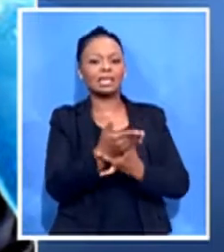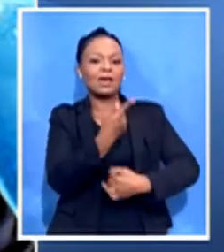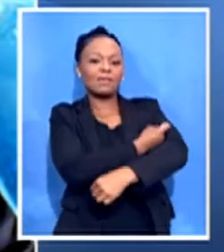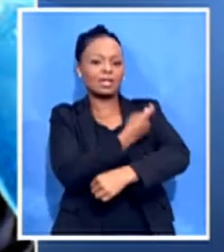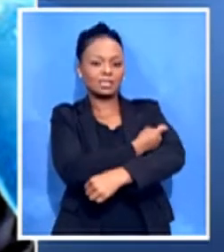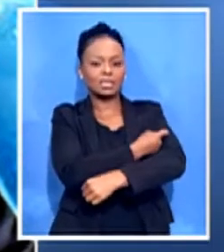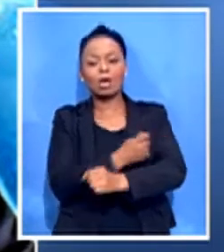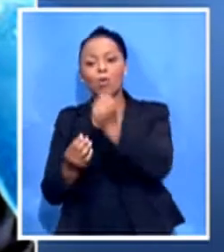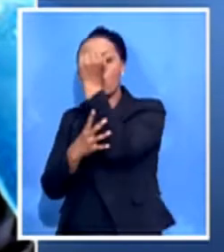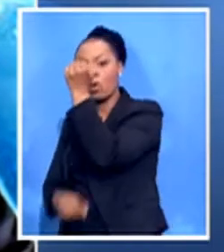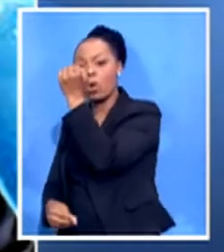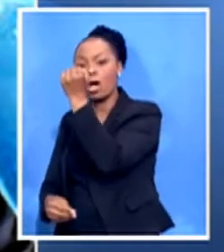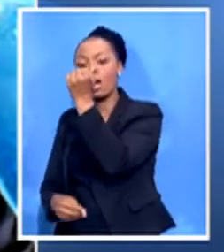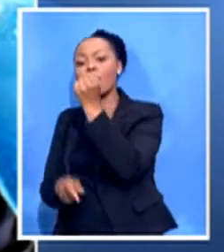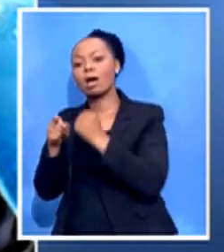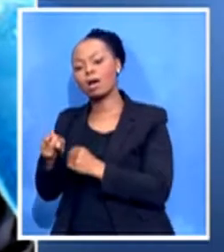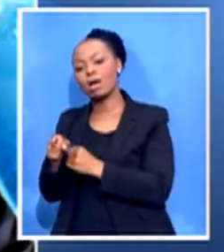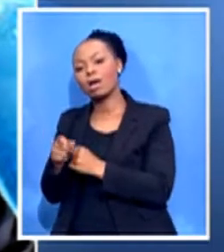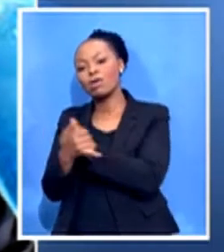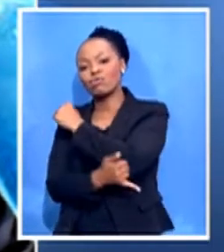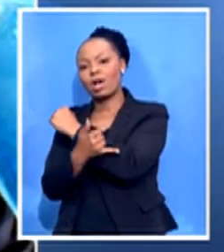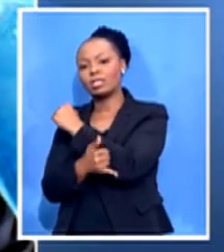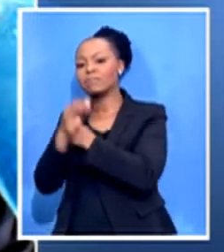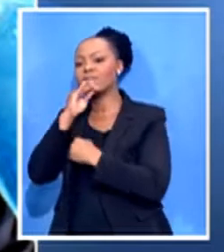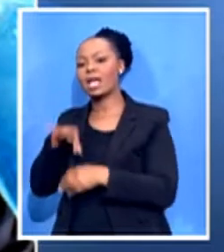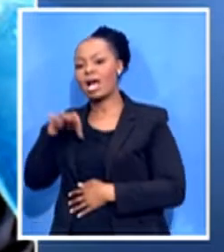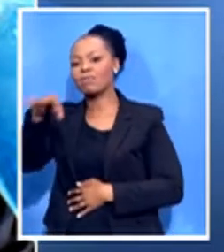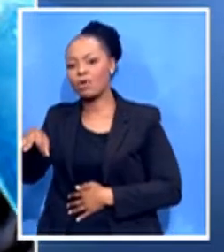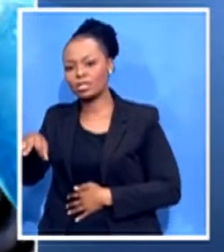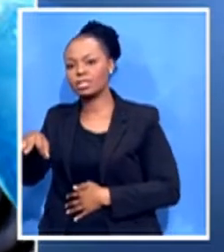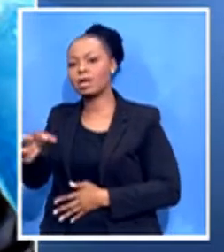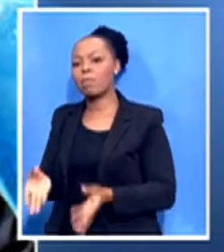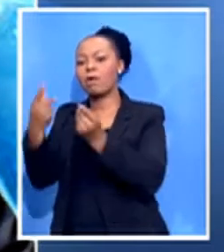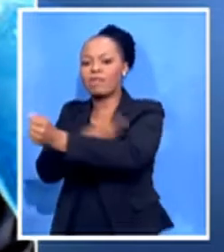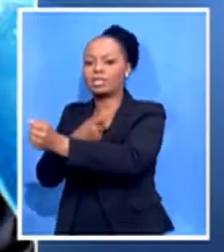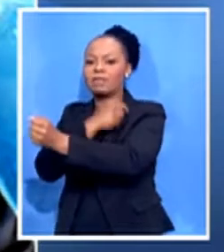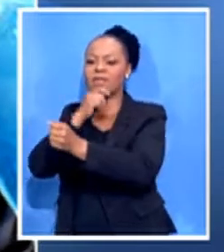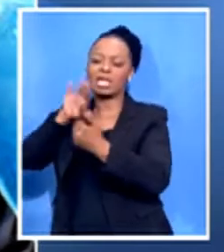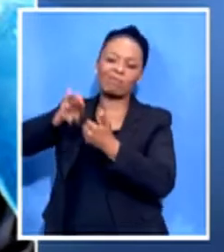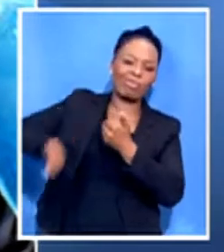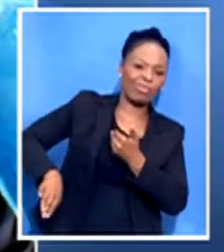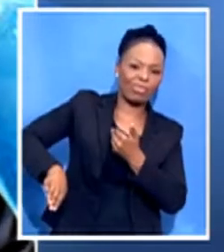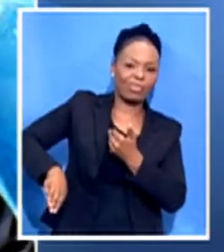vaccines will be left out. So South Africa is in a, I would say,